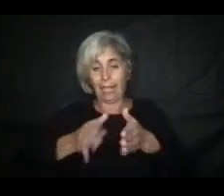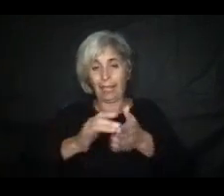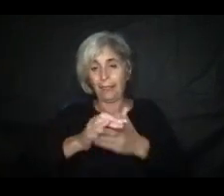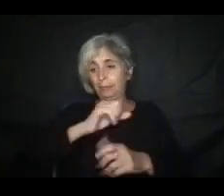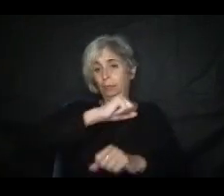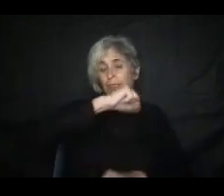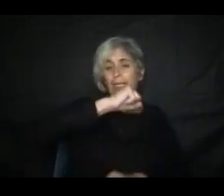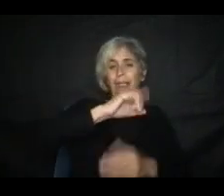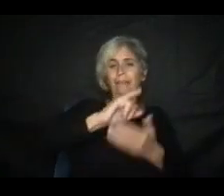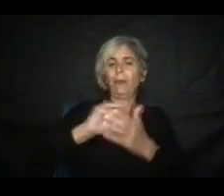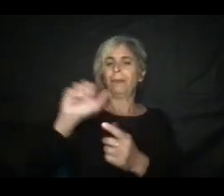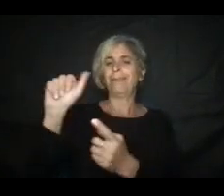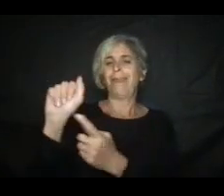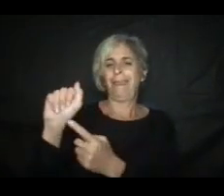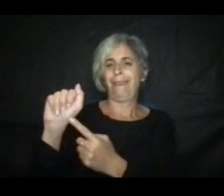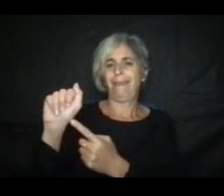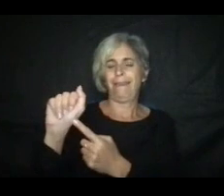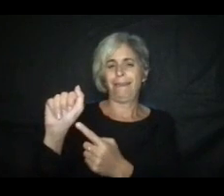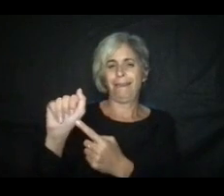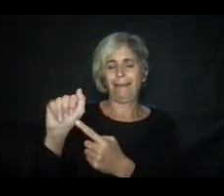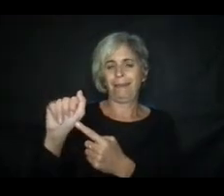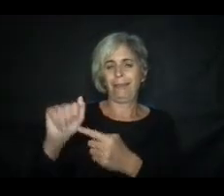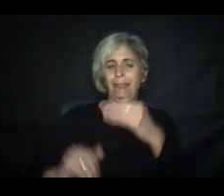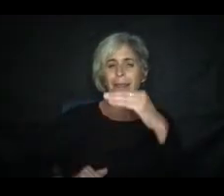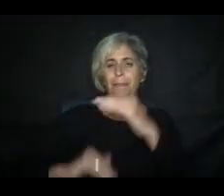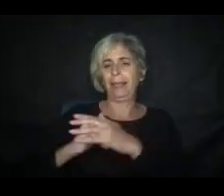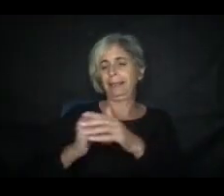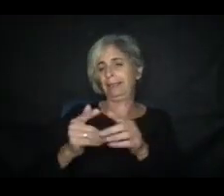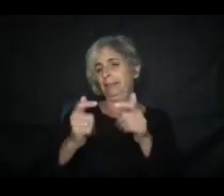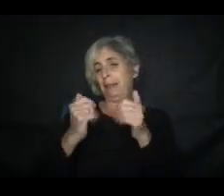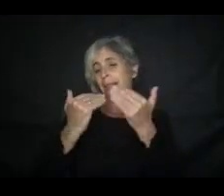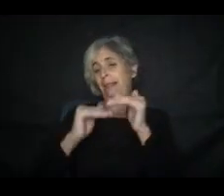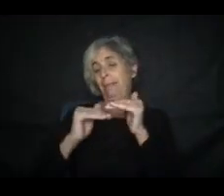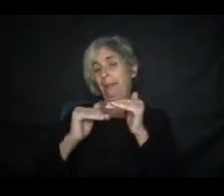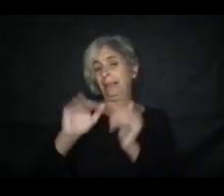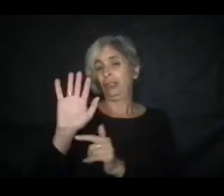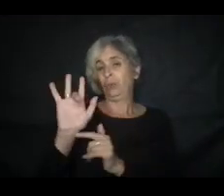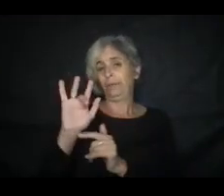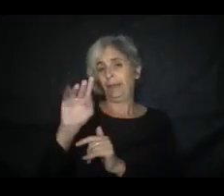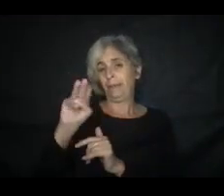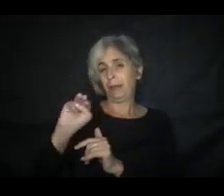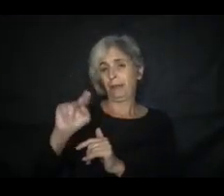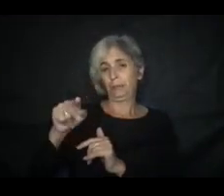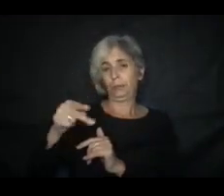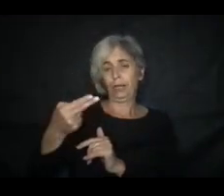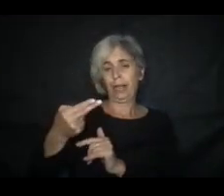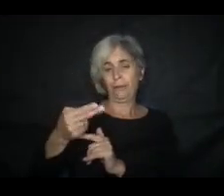A. And the maximum posted speed limit would be 25 miles an hour.